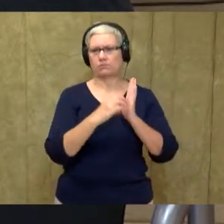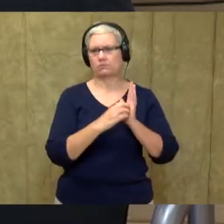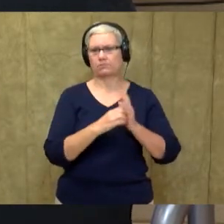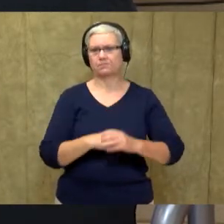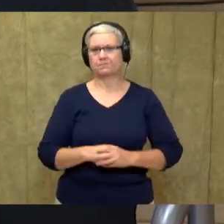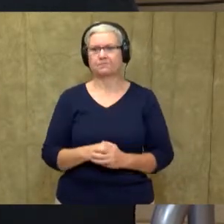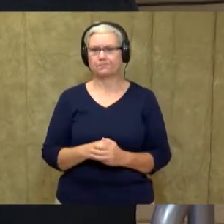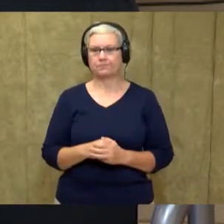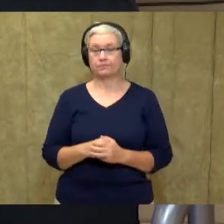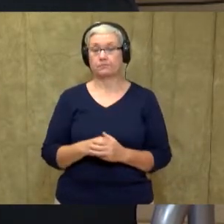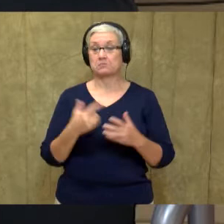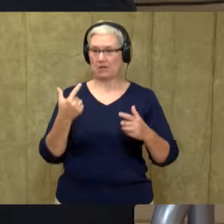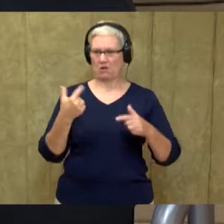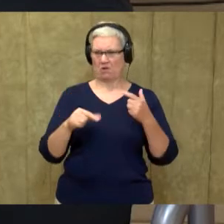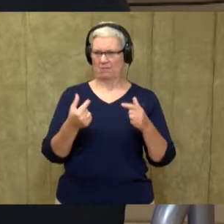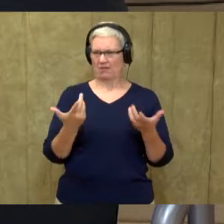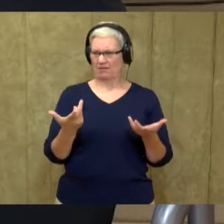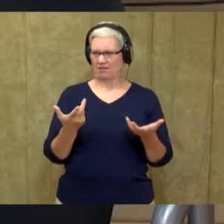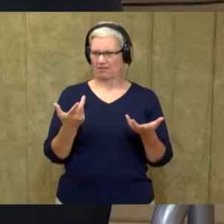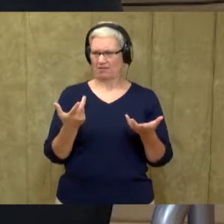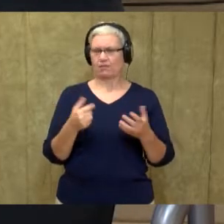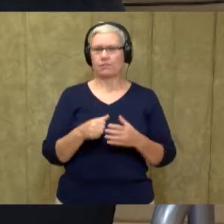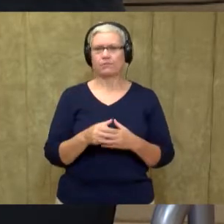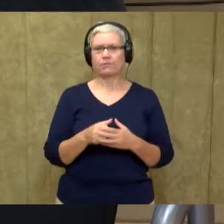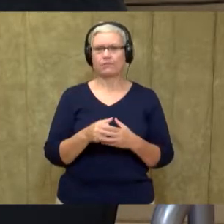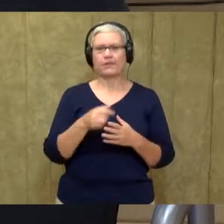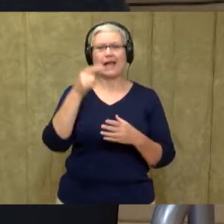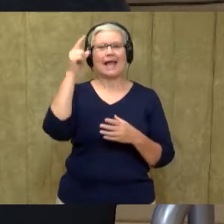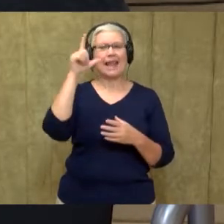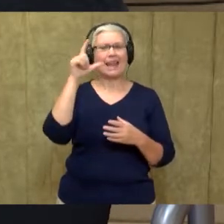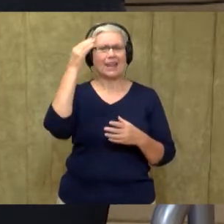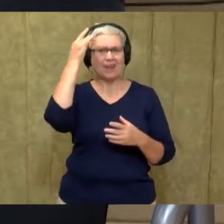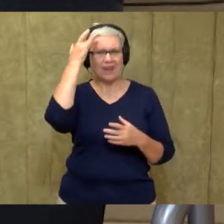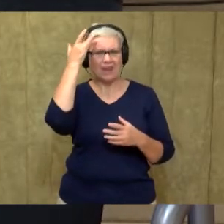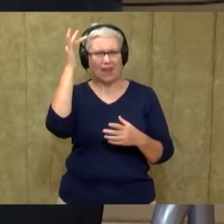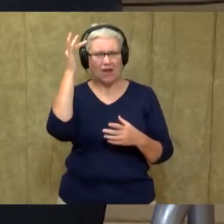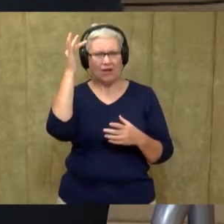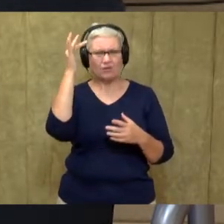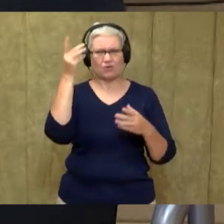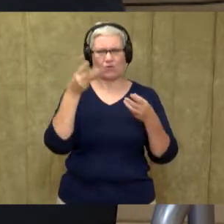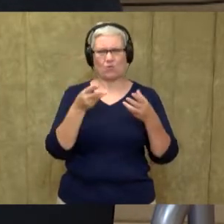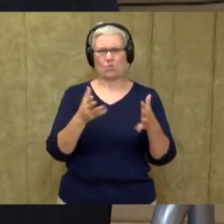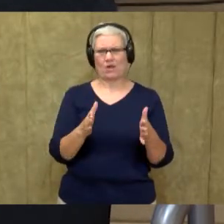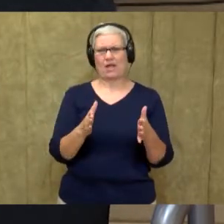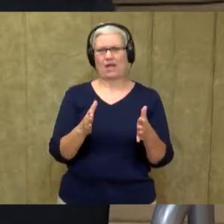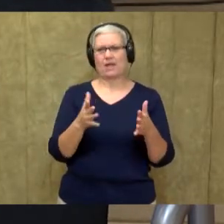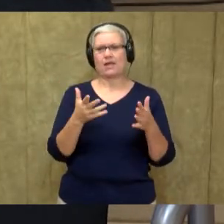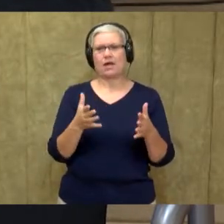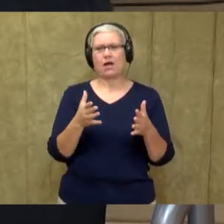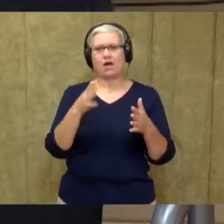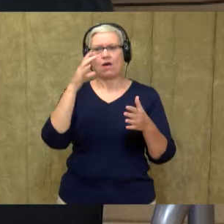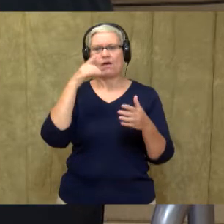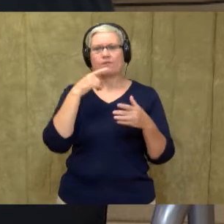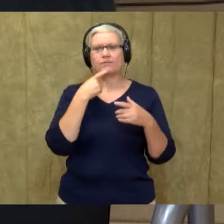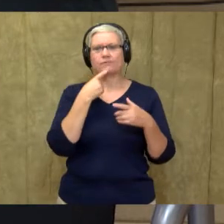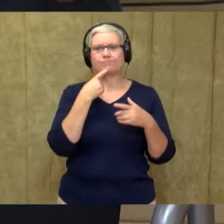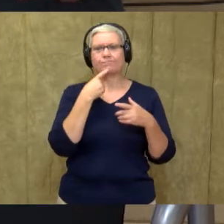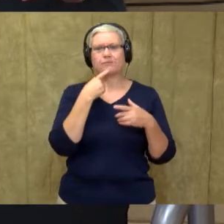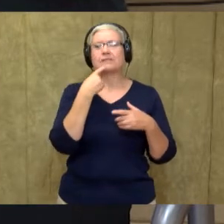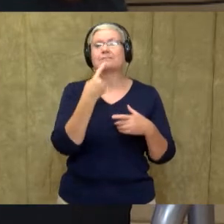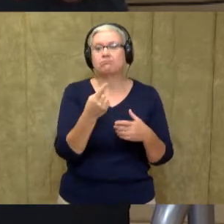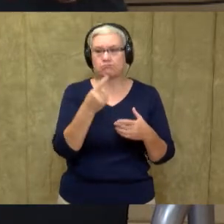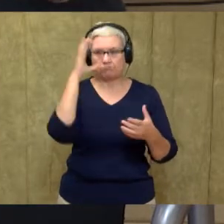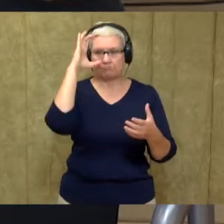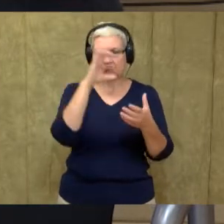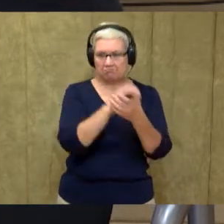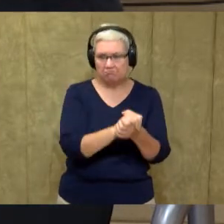of all, an argument is a logical way of presenting a belief, a conclusion, or a stance